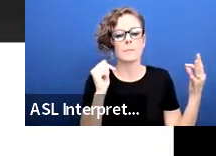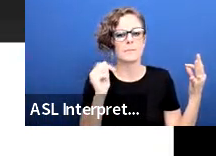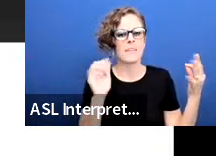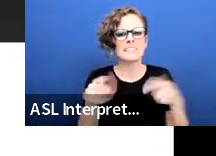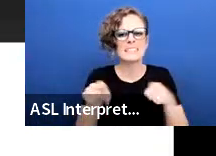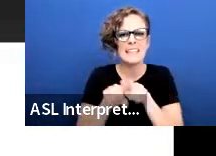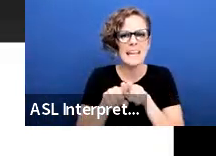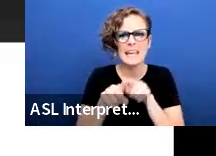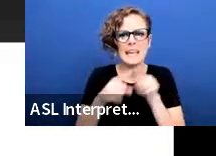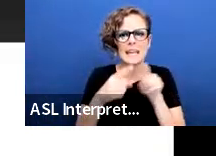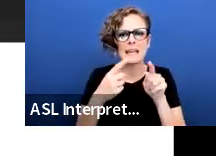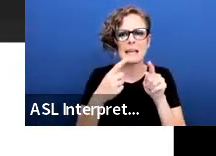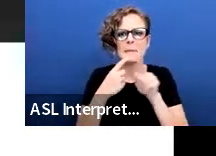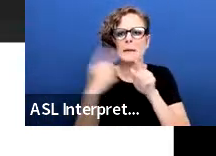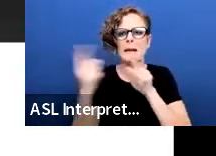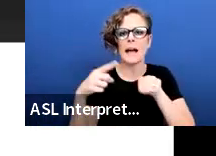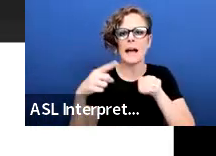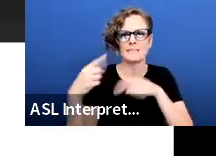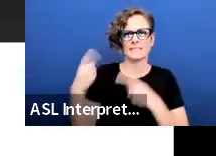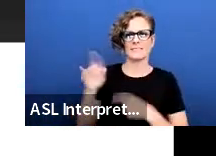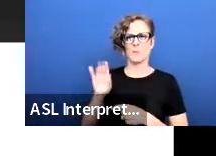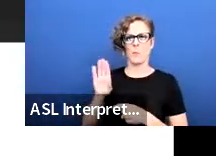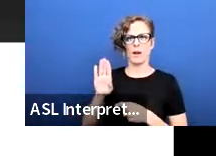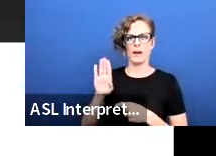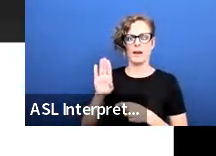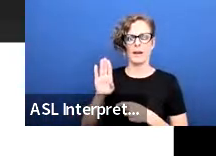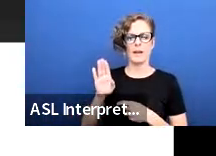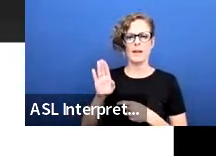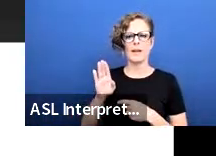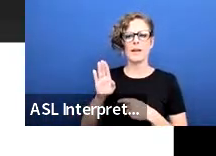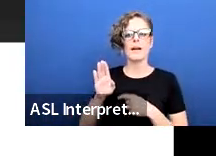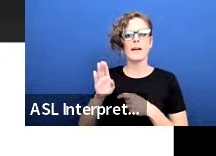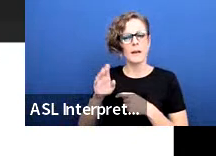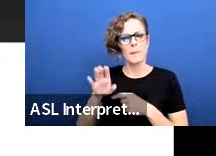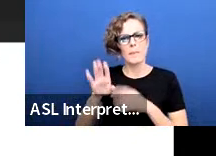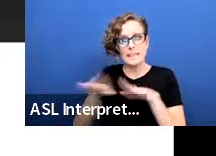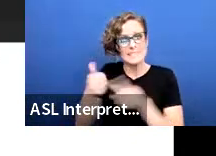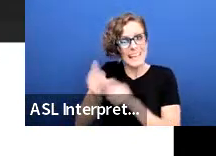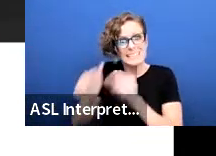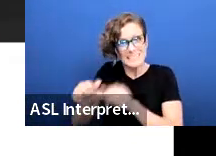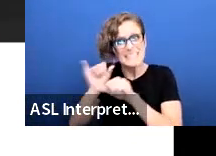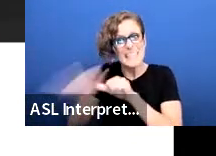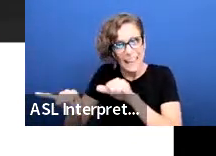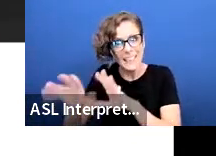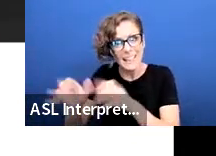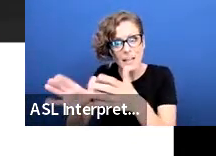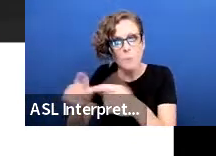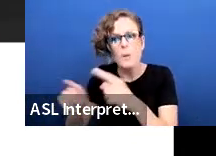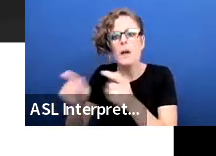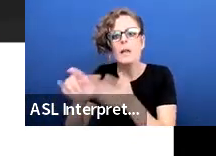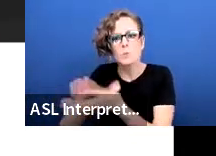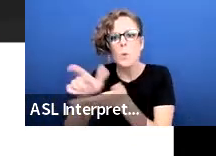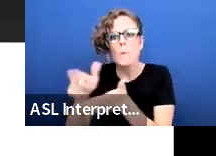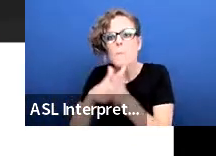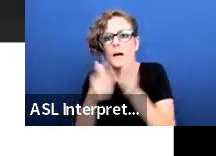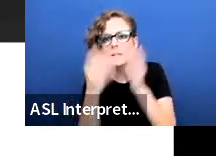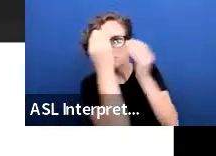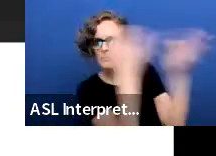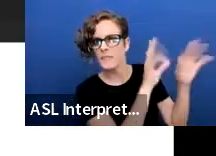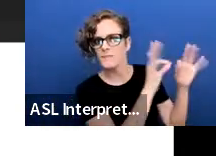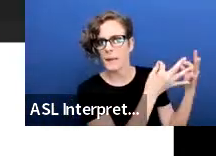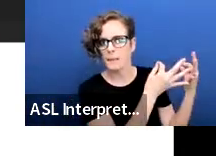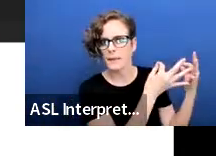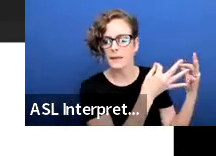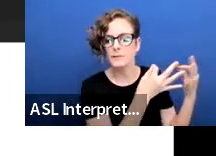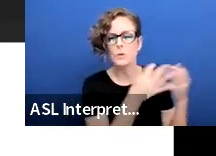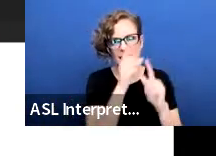new. And the goal really is to avoid disruptions, keep kids in classrooms as much as possible. And then also